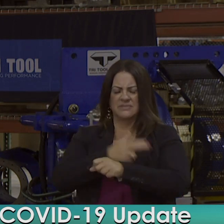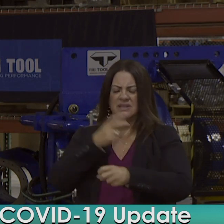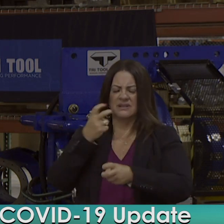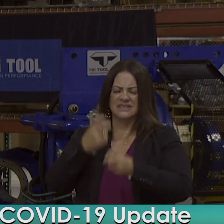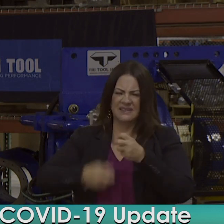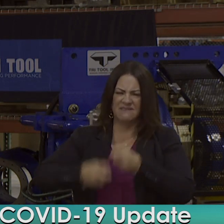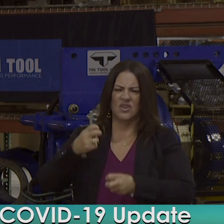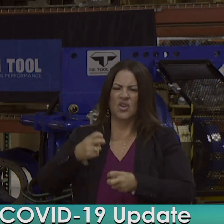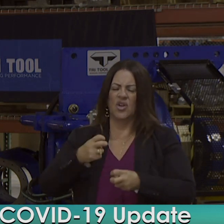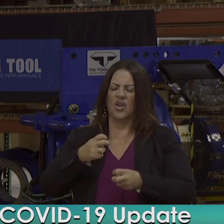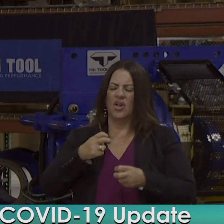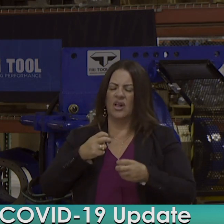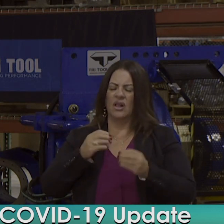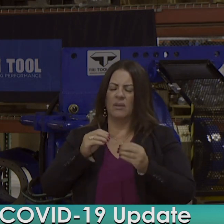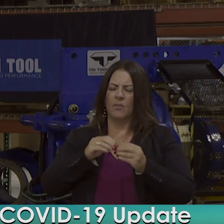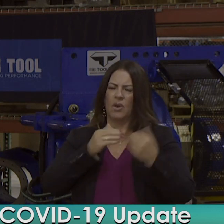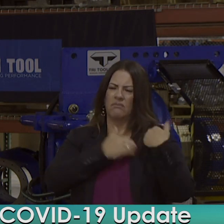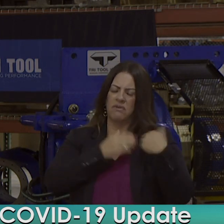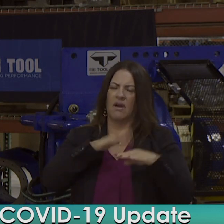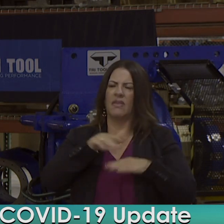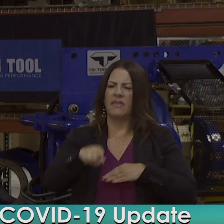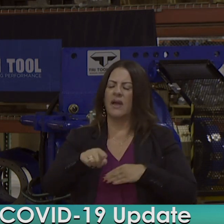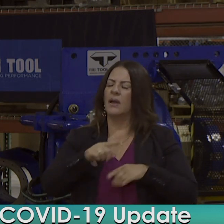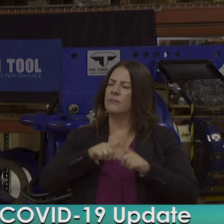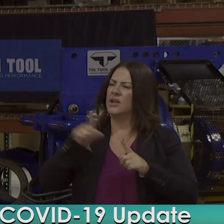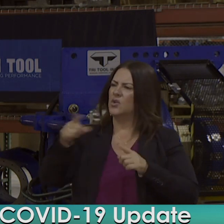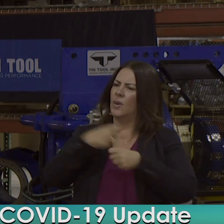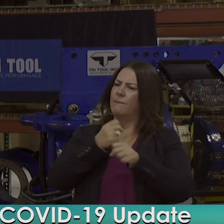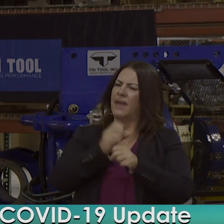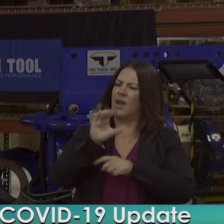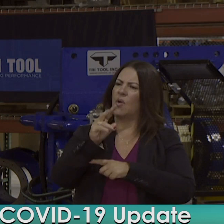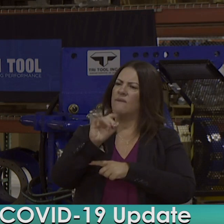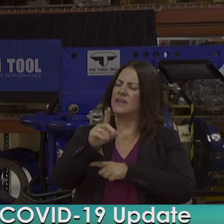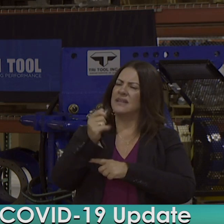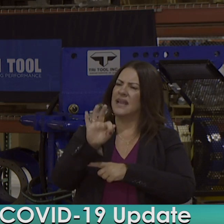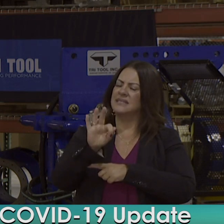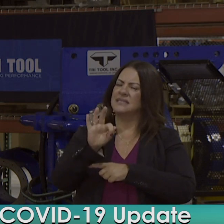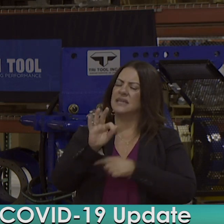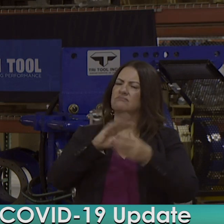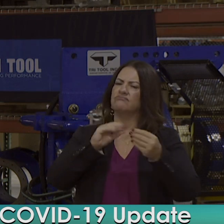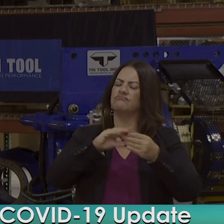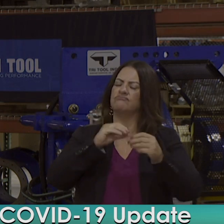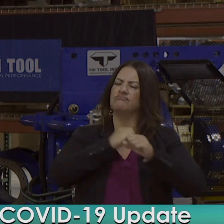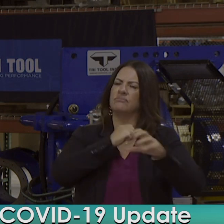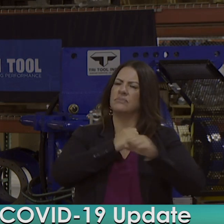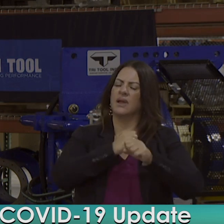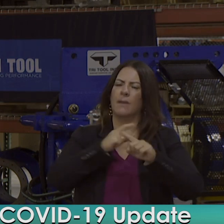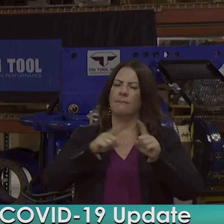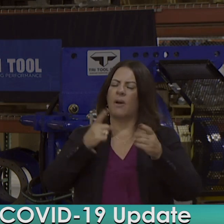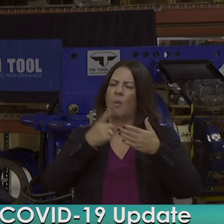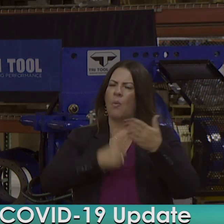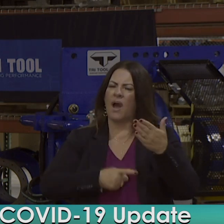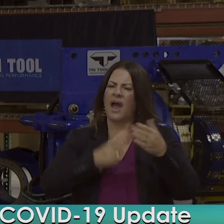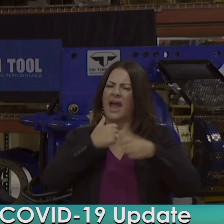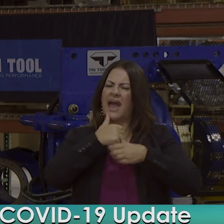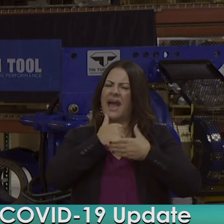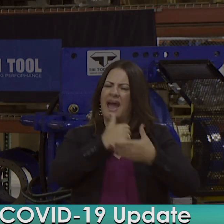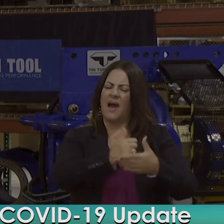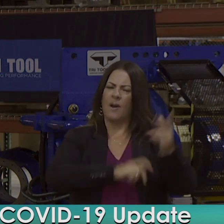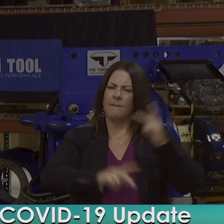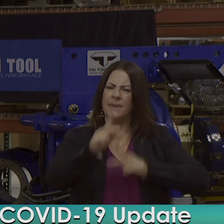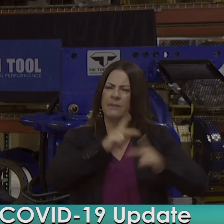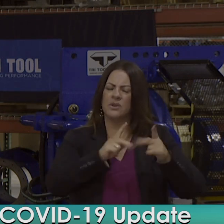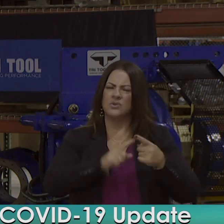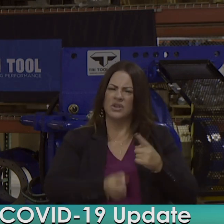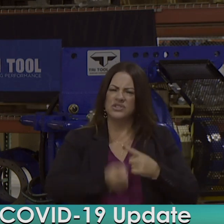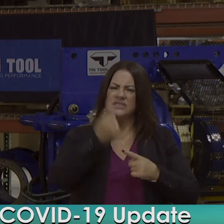put out a quick video on COVID-19, but where is the state's broader public messaging campaign to help people cut through the confusing maze of shifting